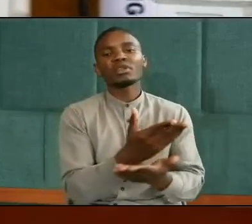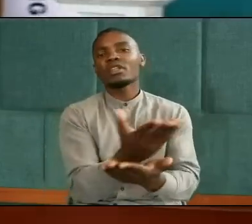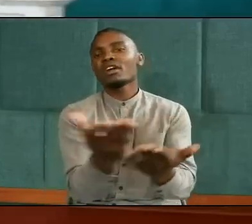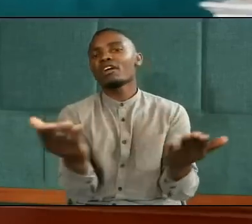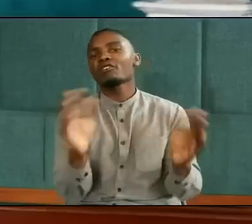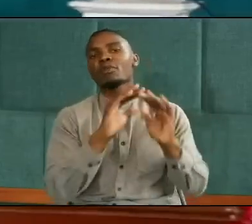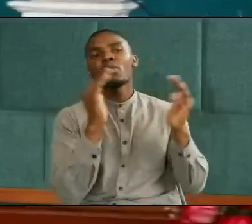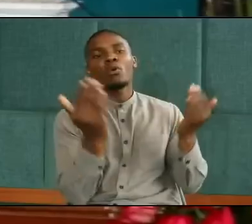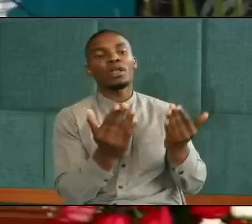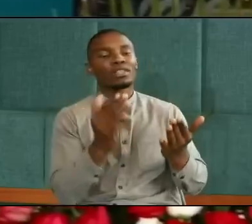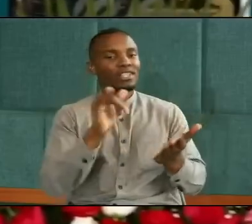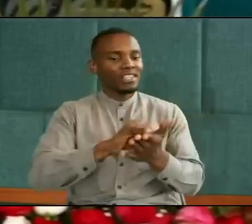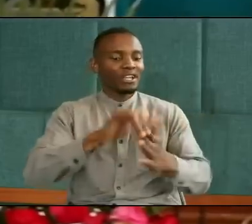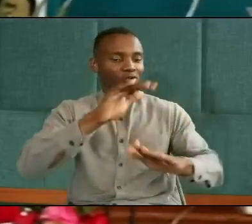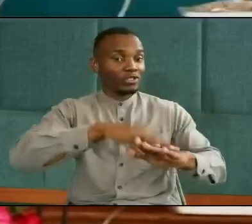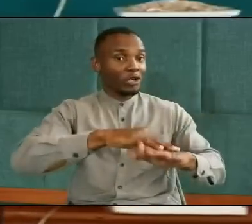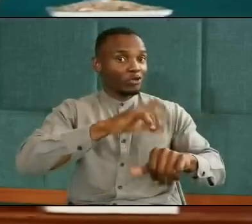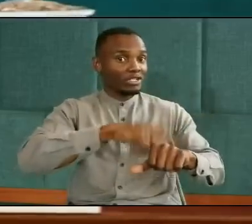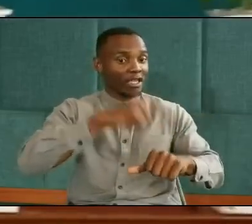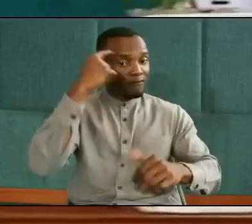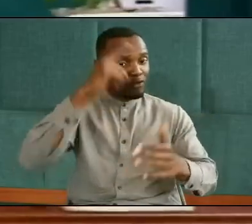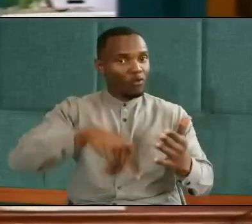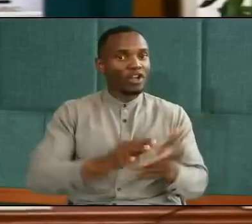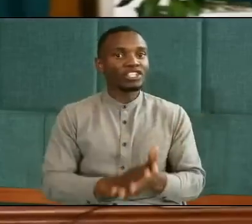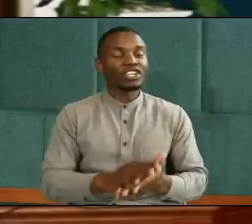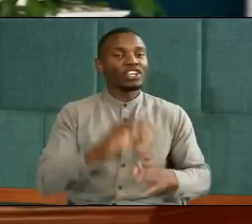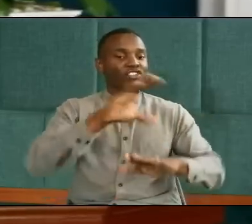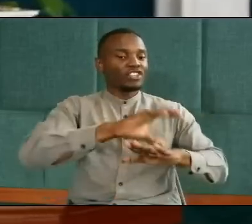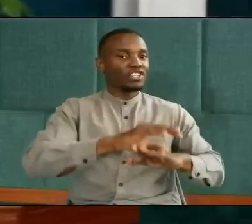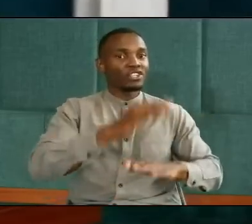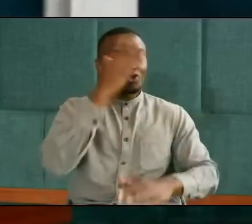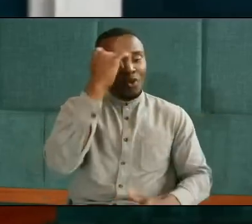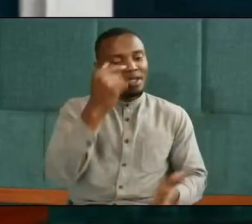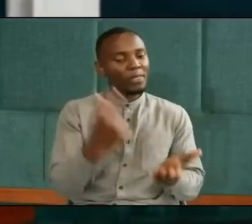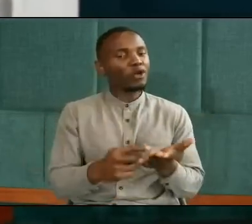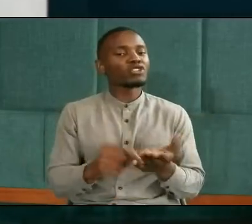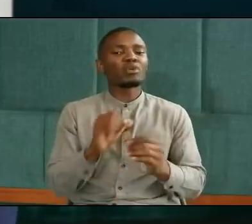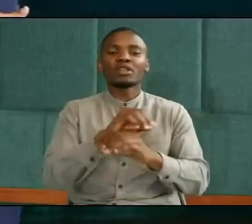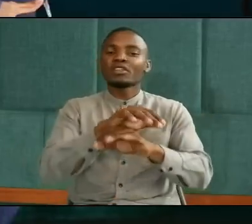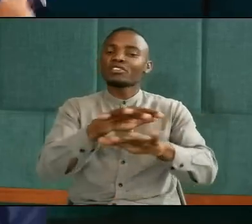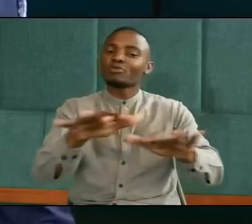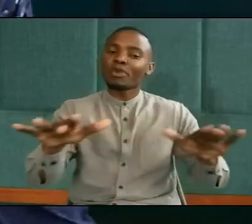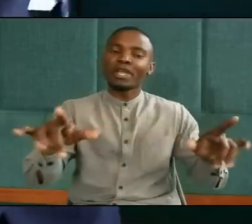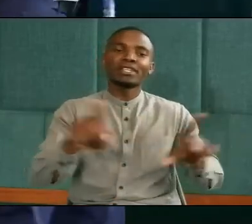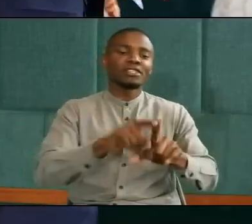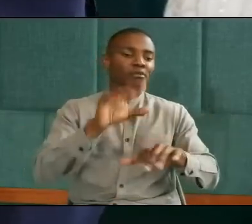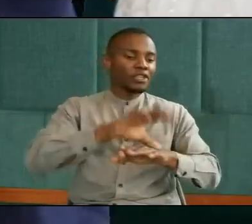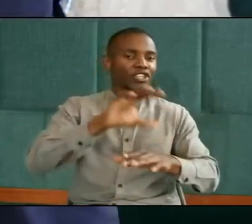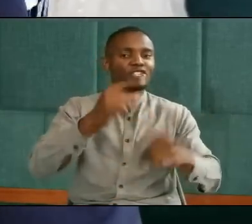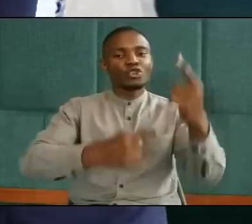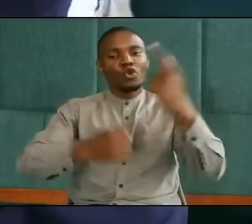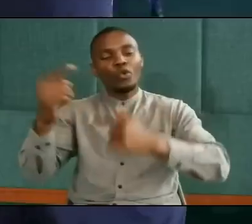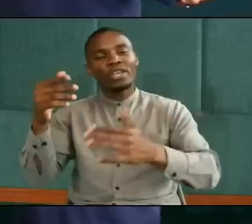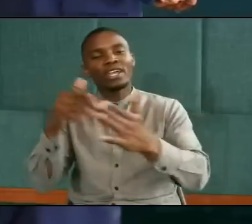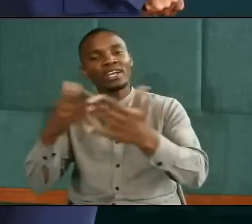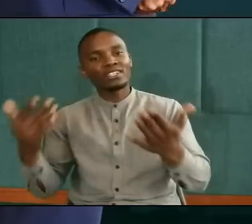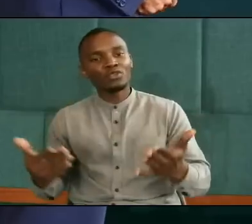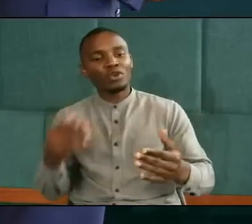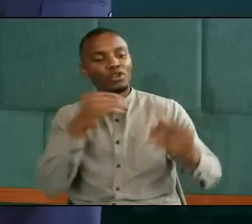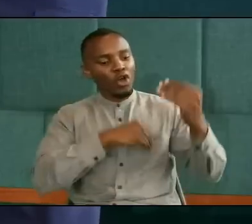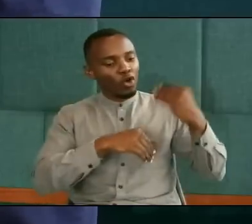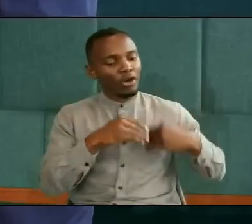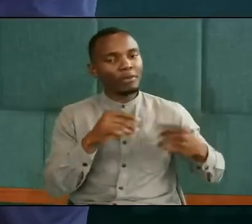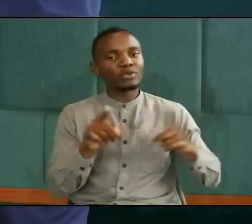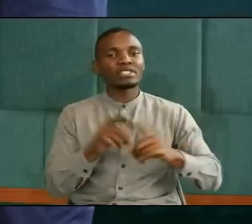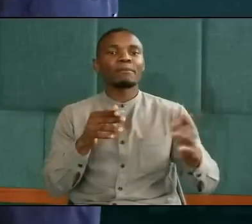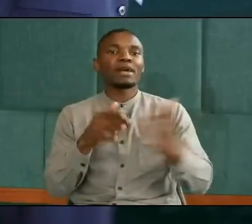all over the world. That was a good time for the church. The gospel was expanding. The church was winning its war against corruption and against sin.